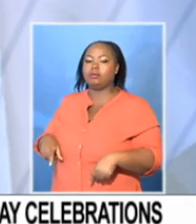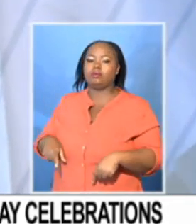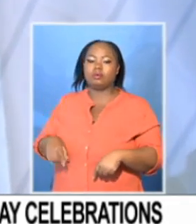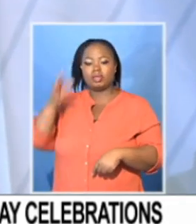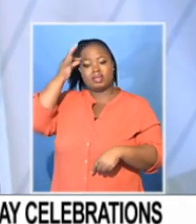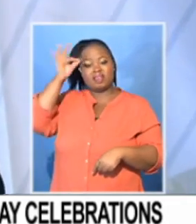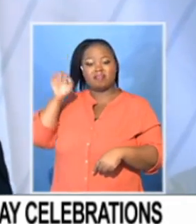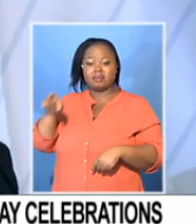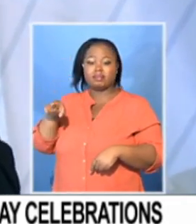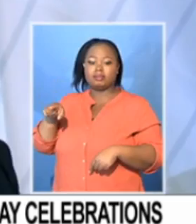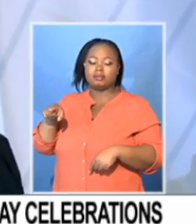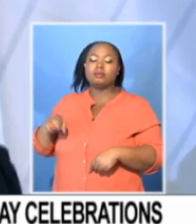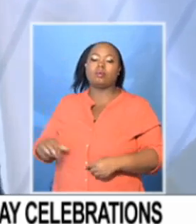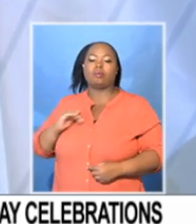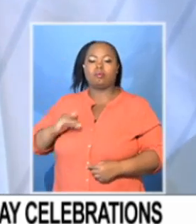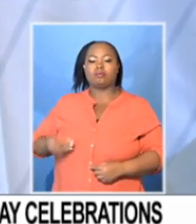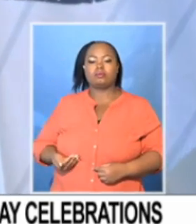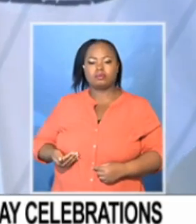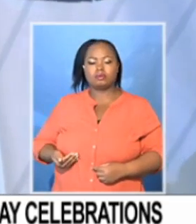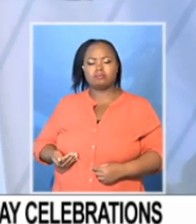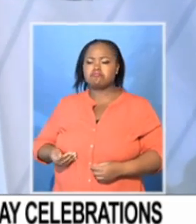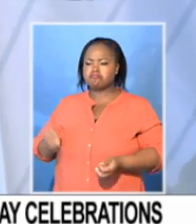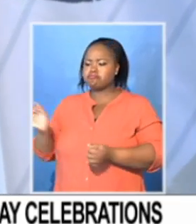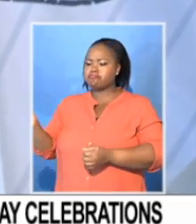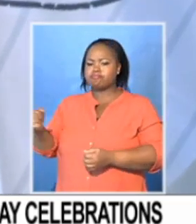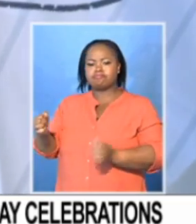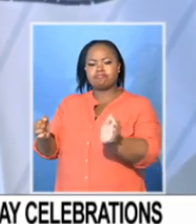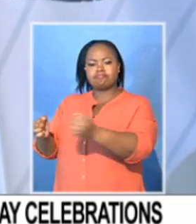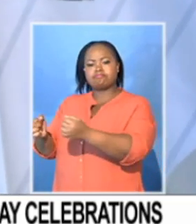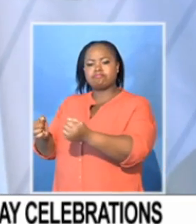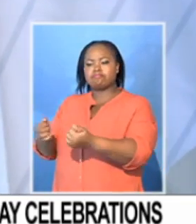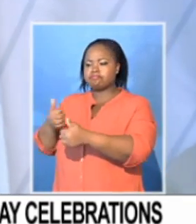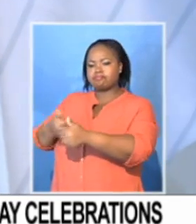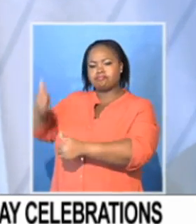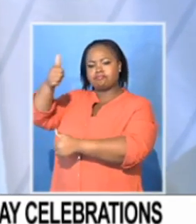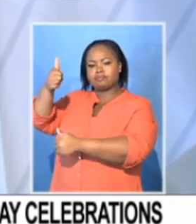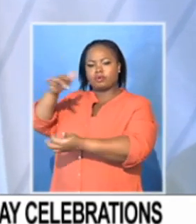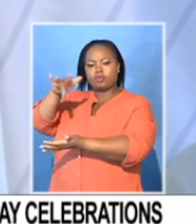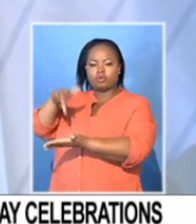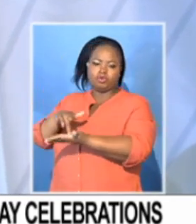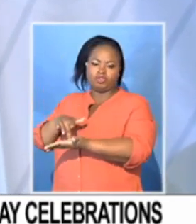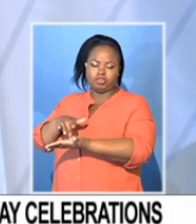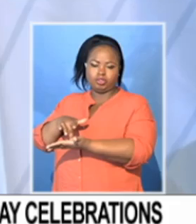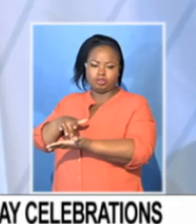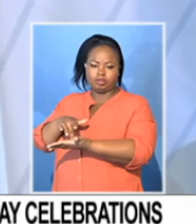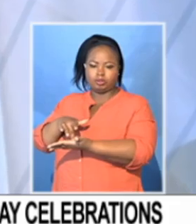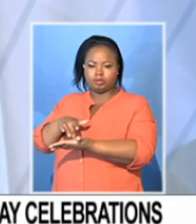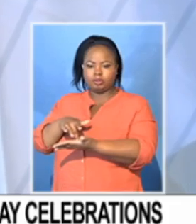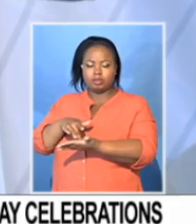Women are increasingly occupying positions of authority and